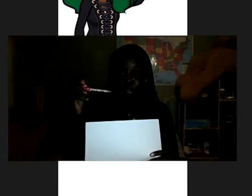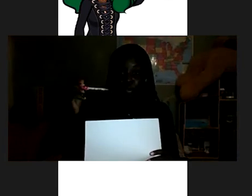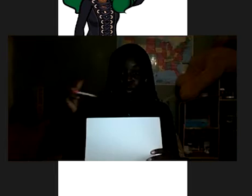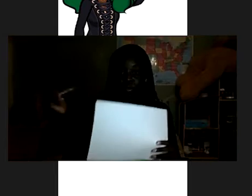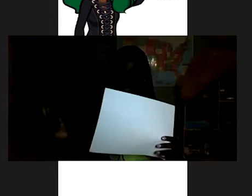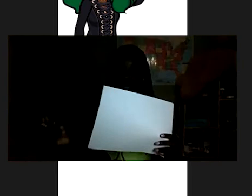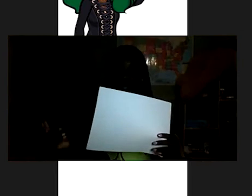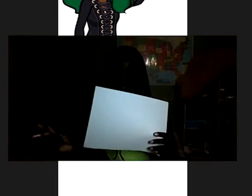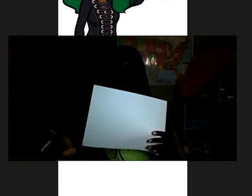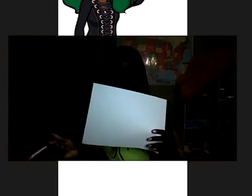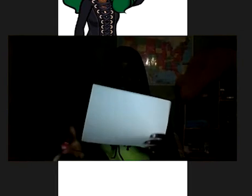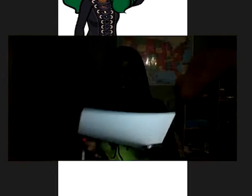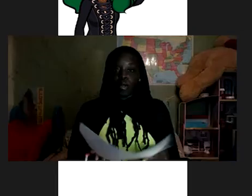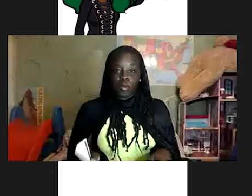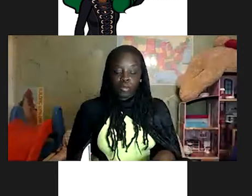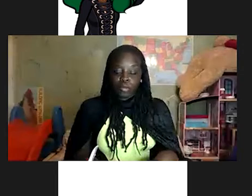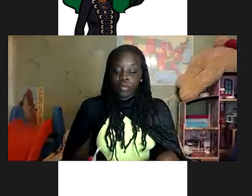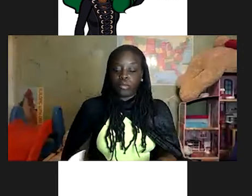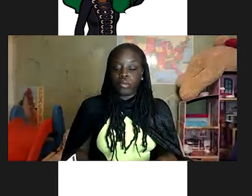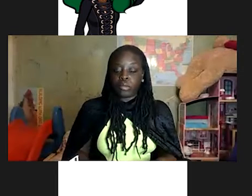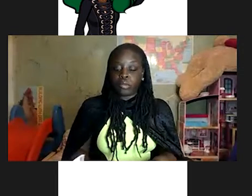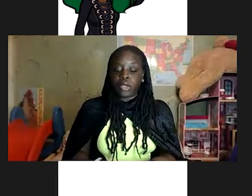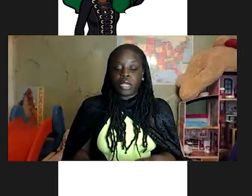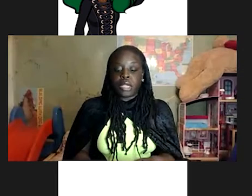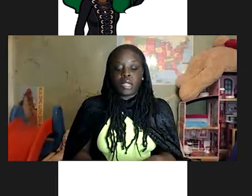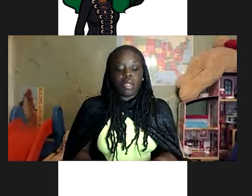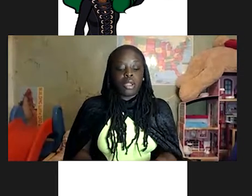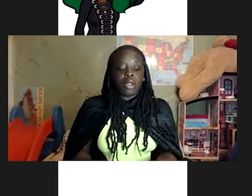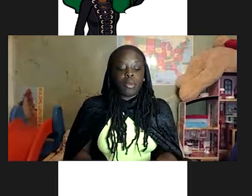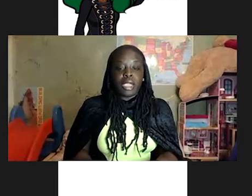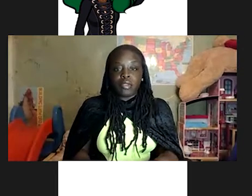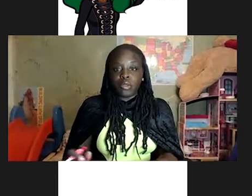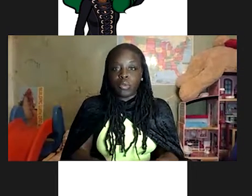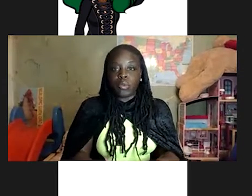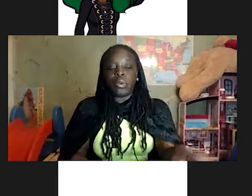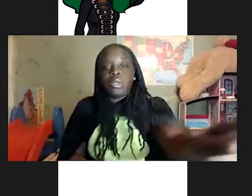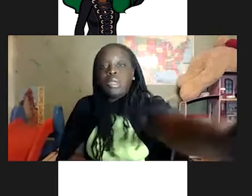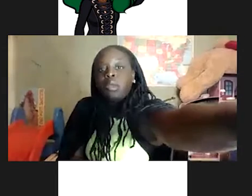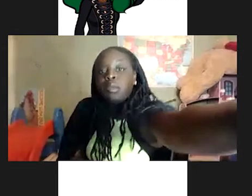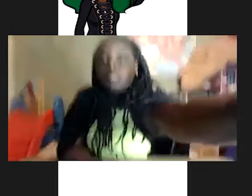a pencil. So, to get started, all we have to do,